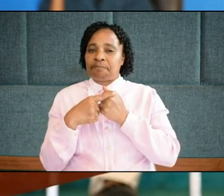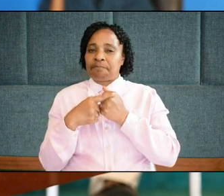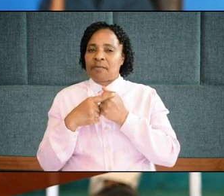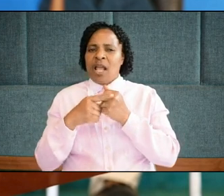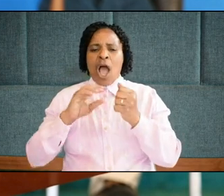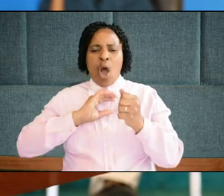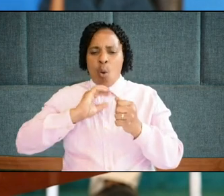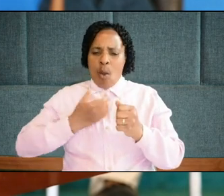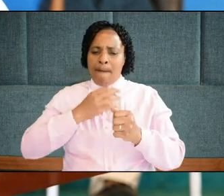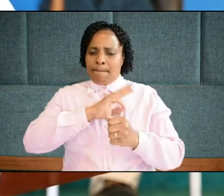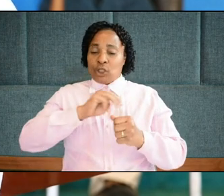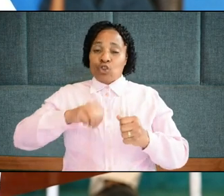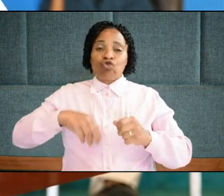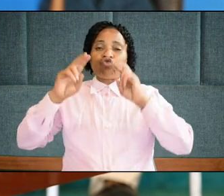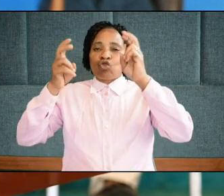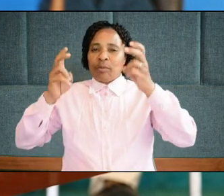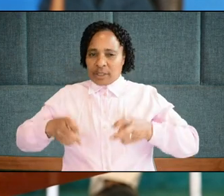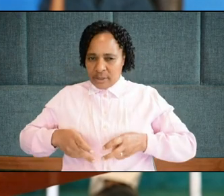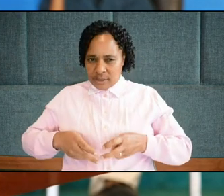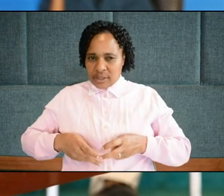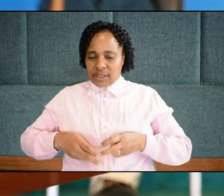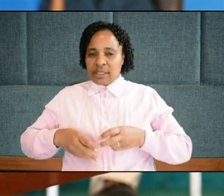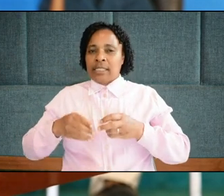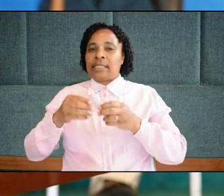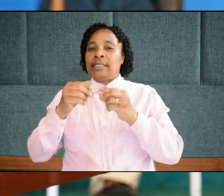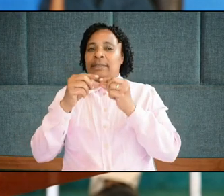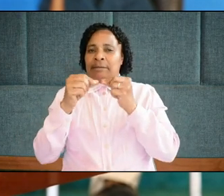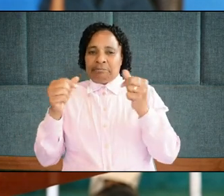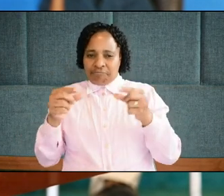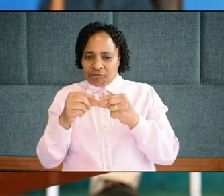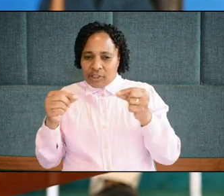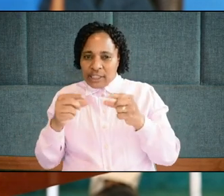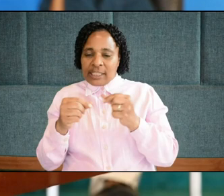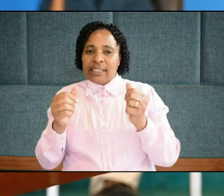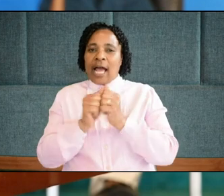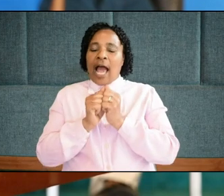Our mission is entitled Salad and Sausages.